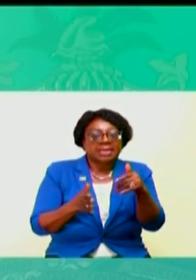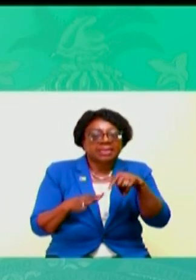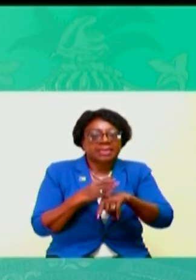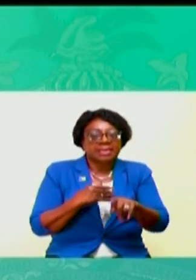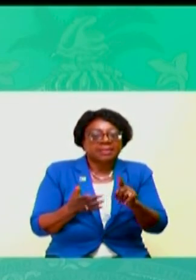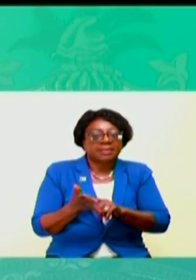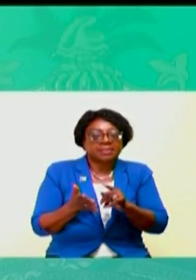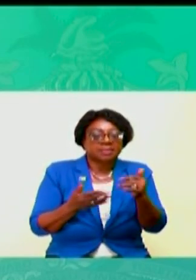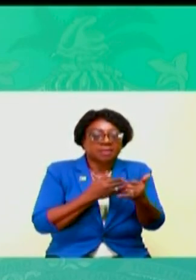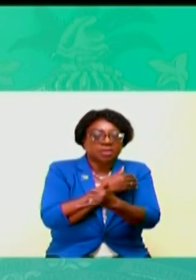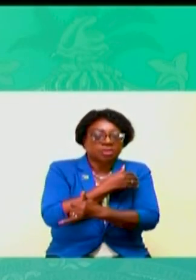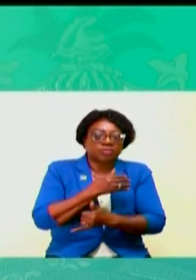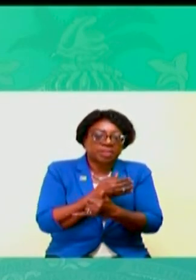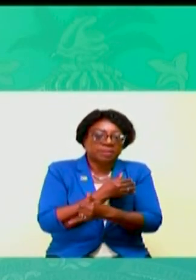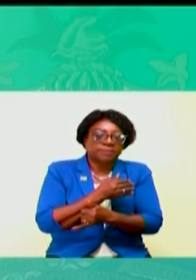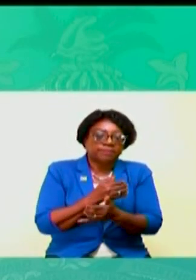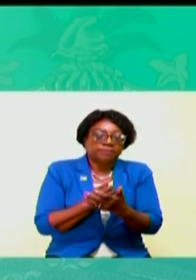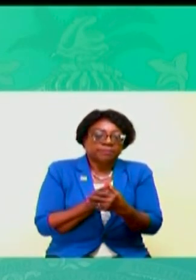to happen.